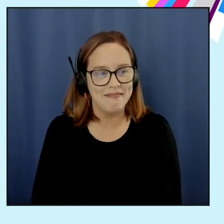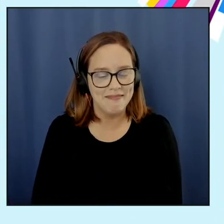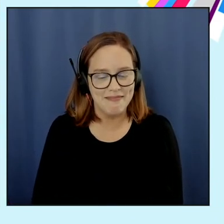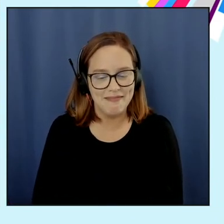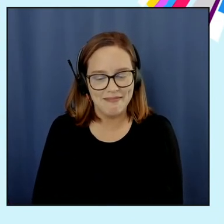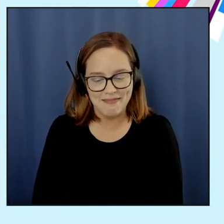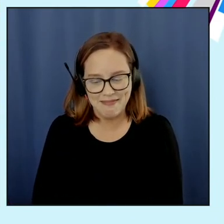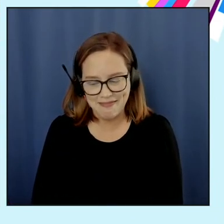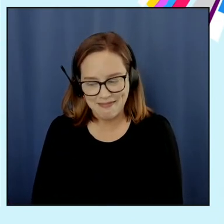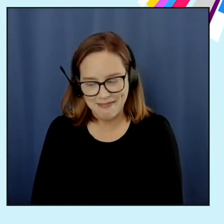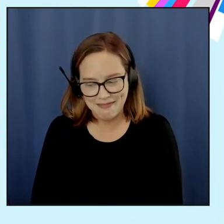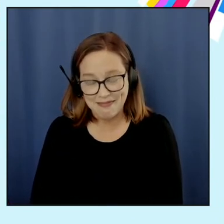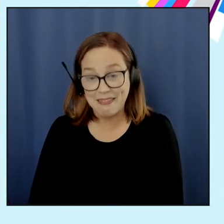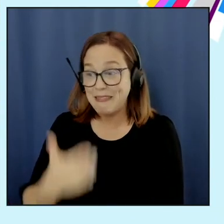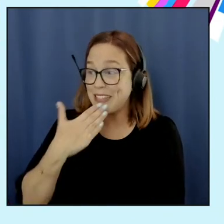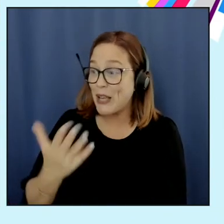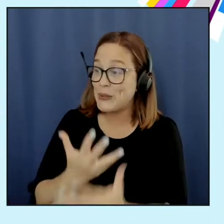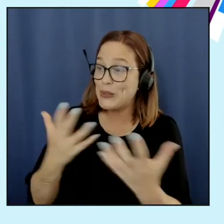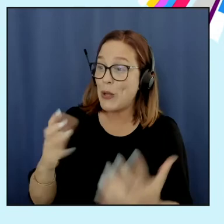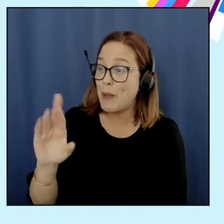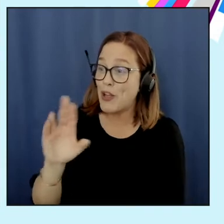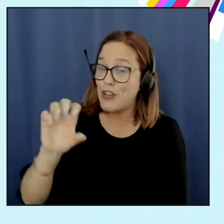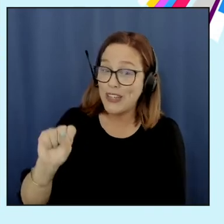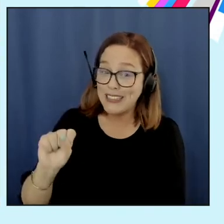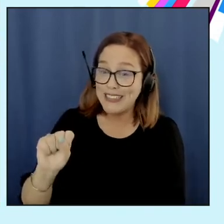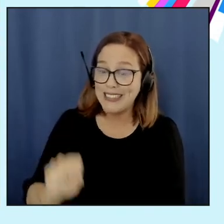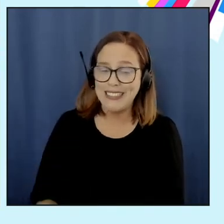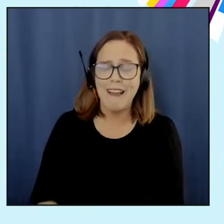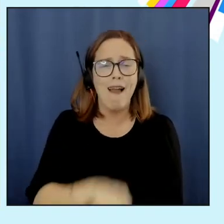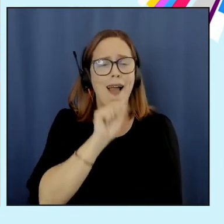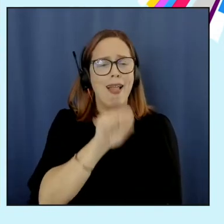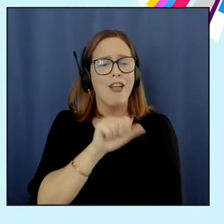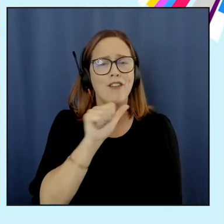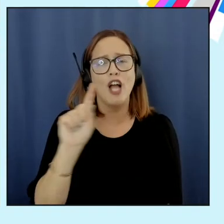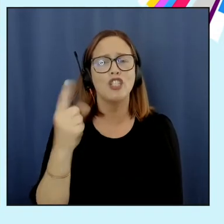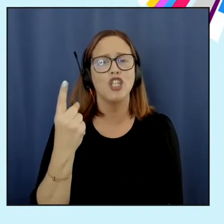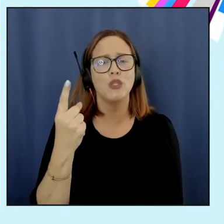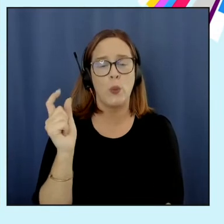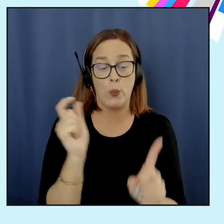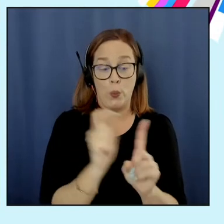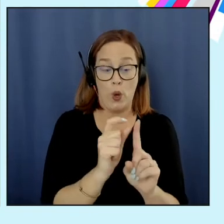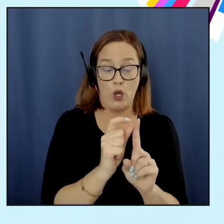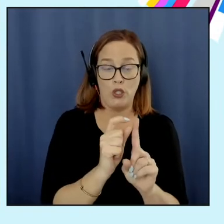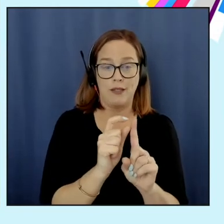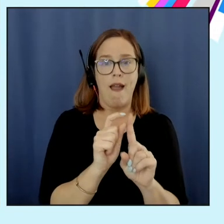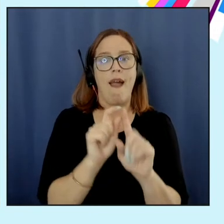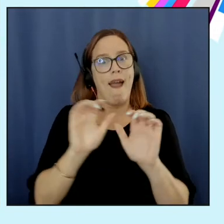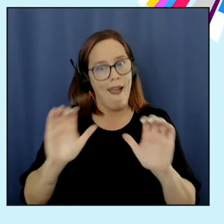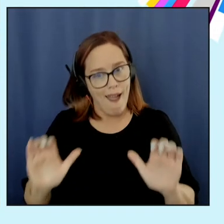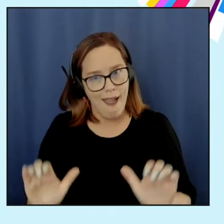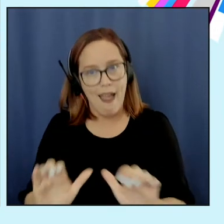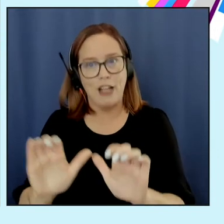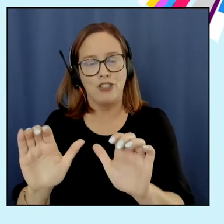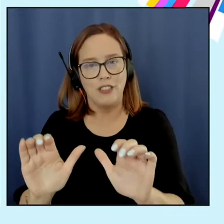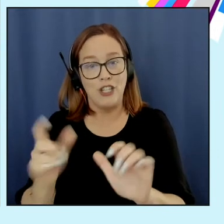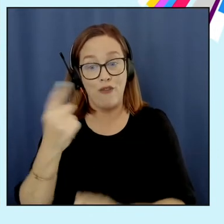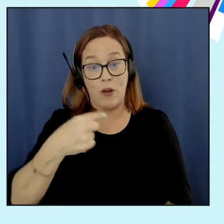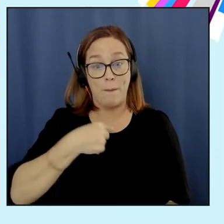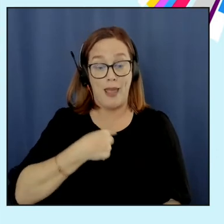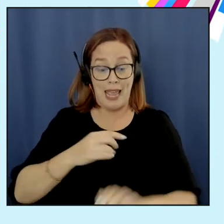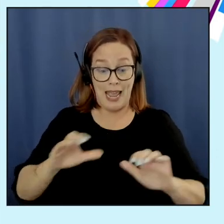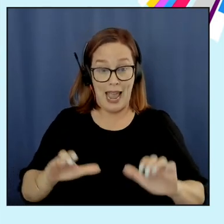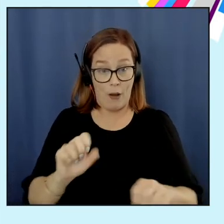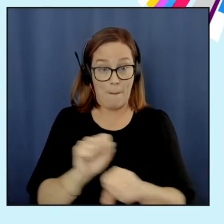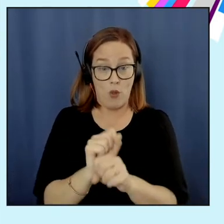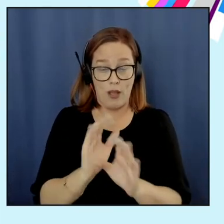Thanks so much to Chris. I love that it's not just words, but also actions. For me, the actions of our employees are just as